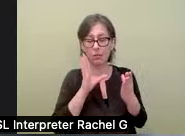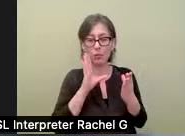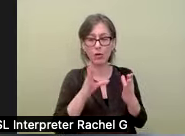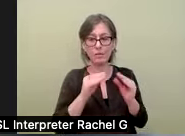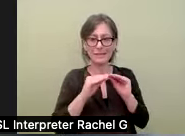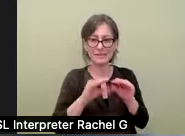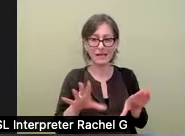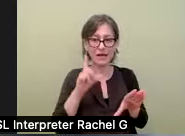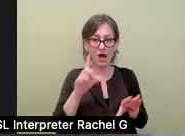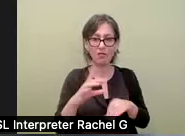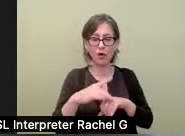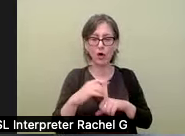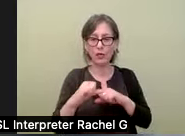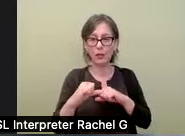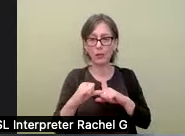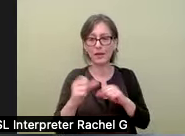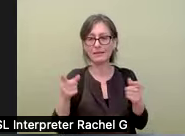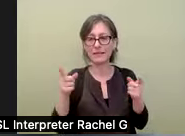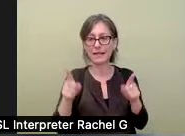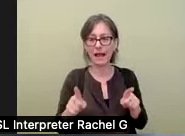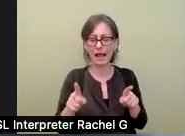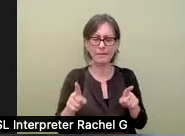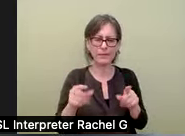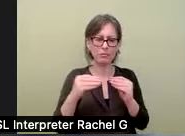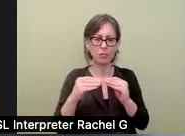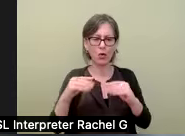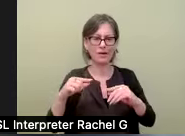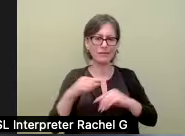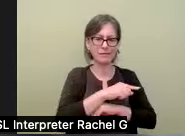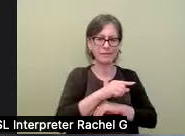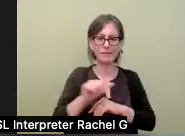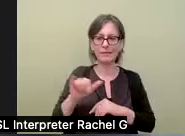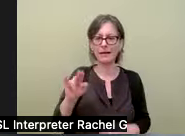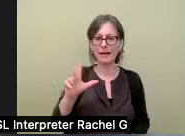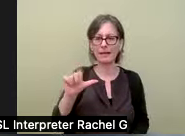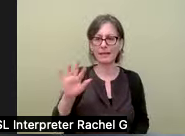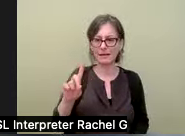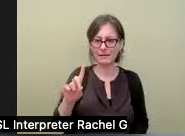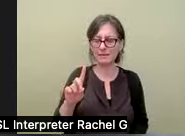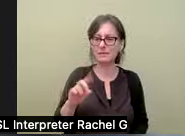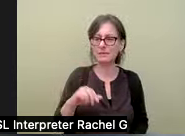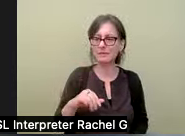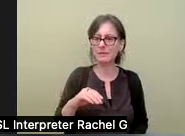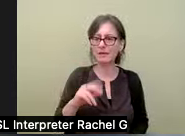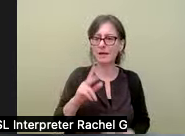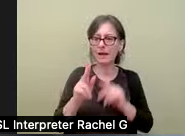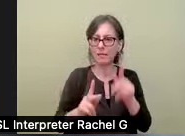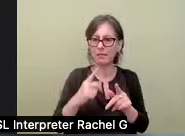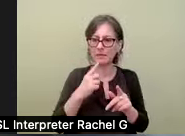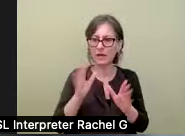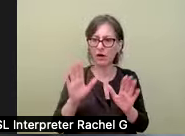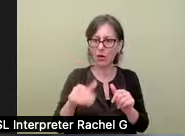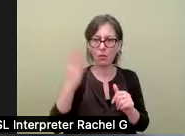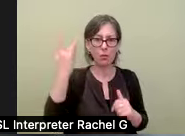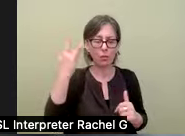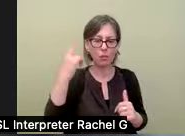for earthquakes that occur far inland that are nowhere near the coast, and people may think, well, why are they